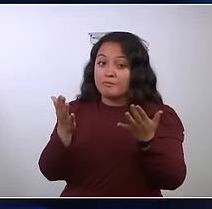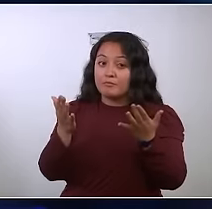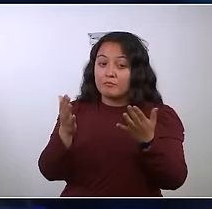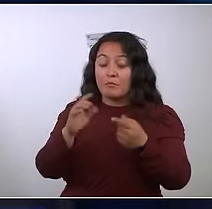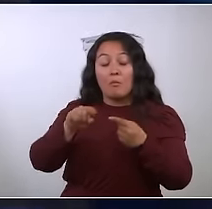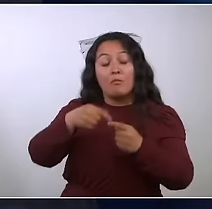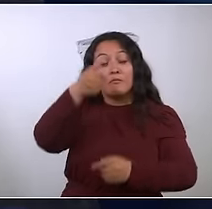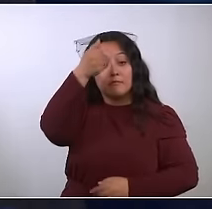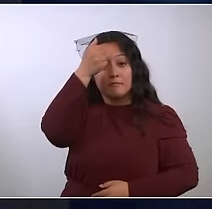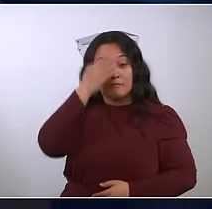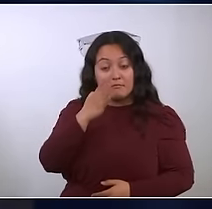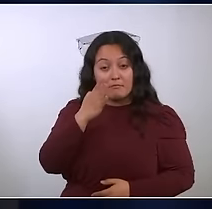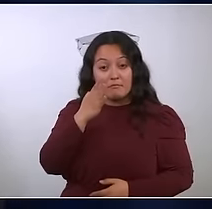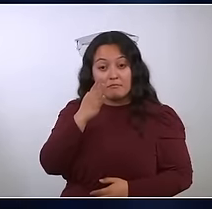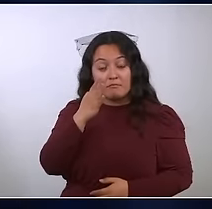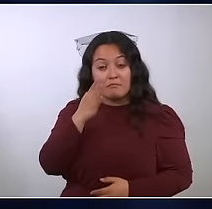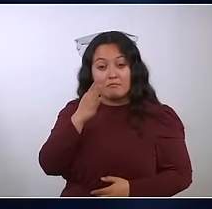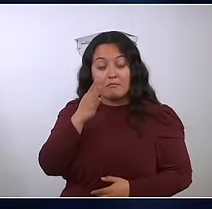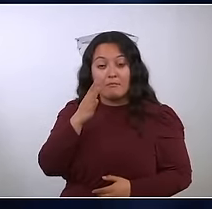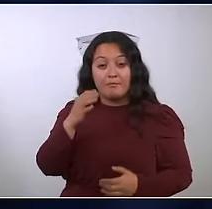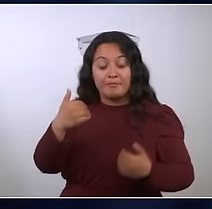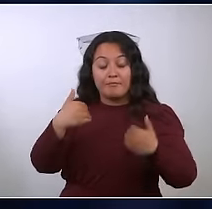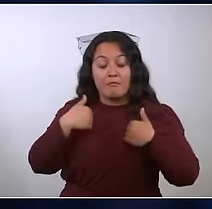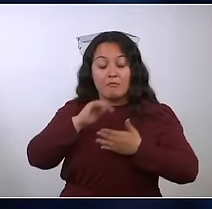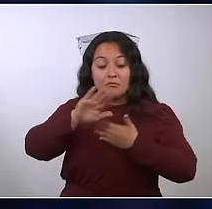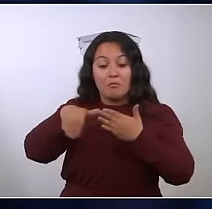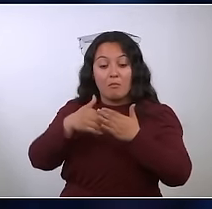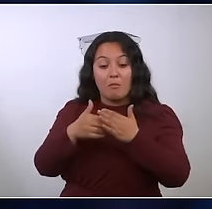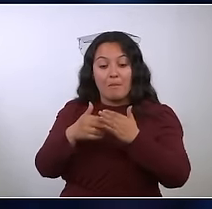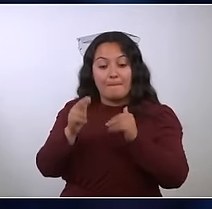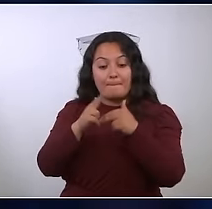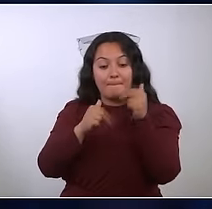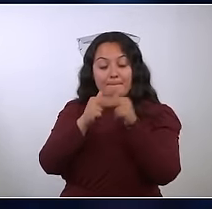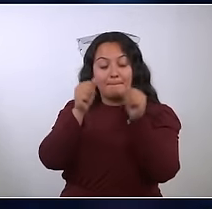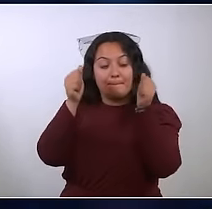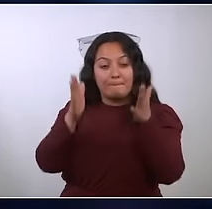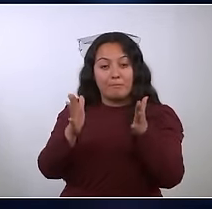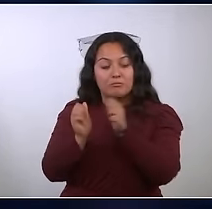cuando Dios gathers the builders. Une los construidores.